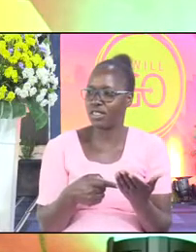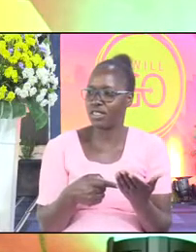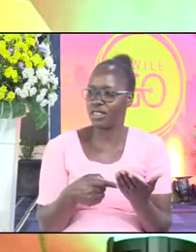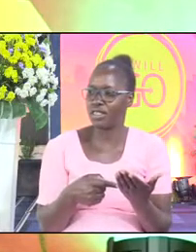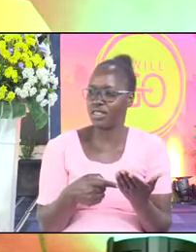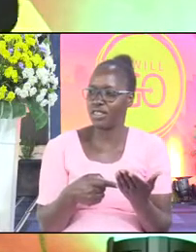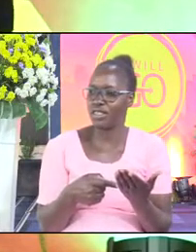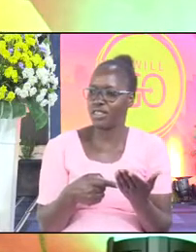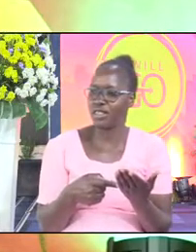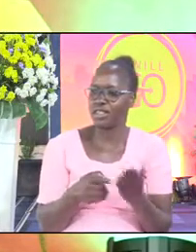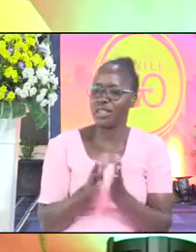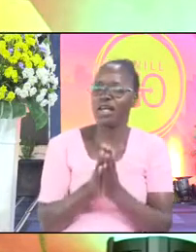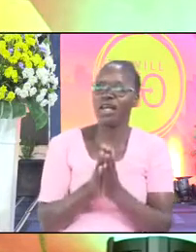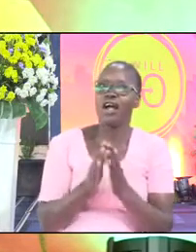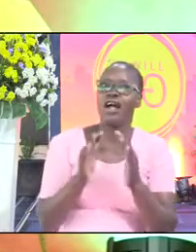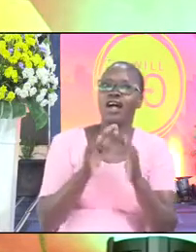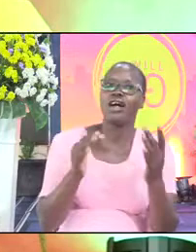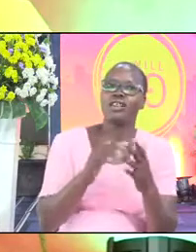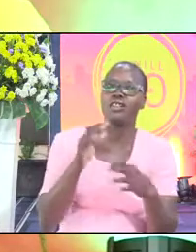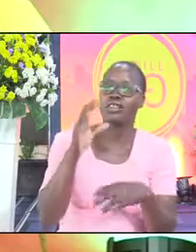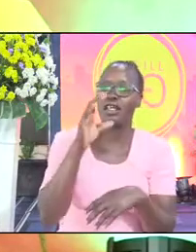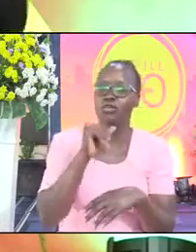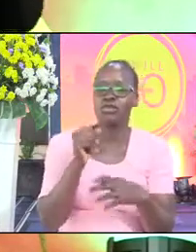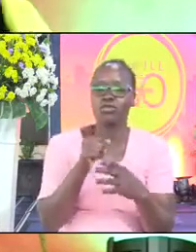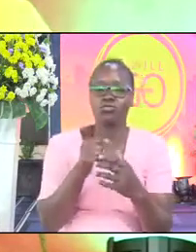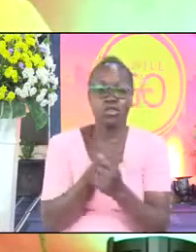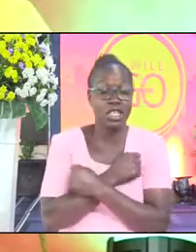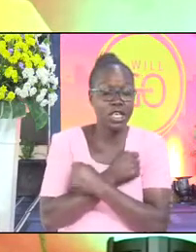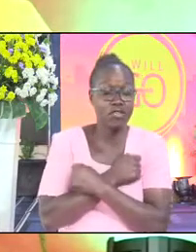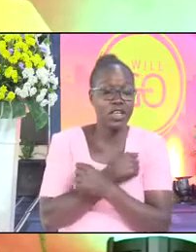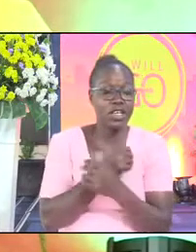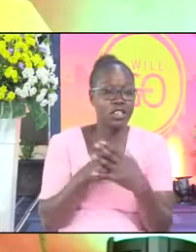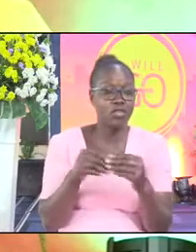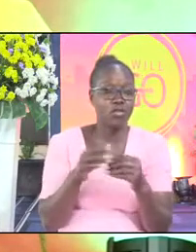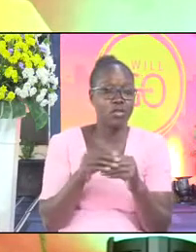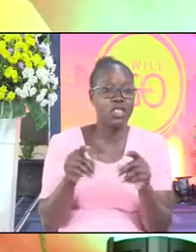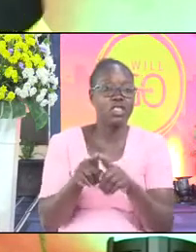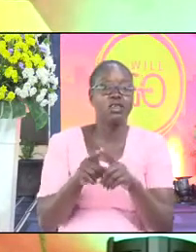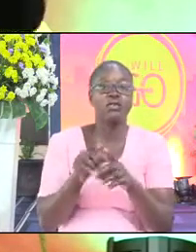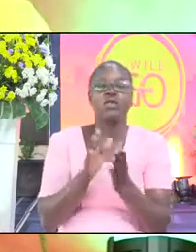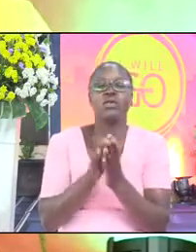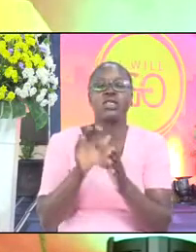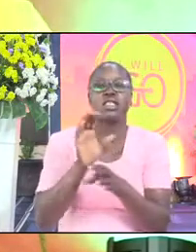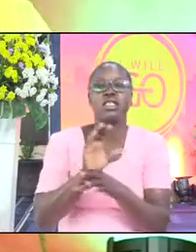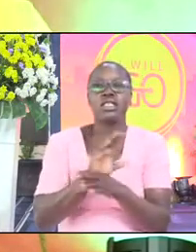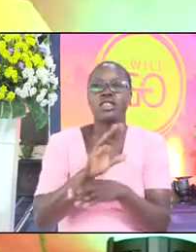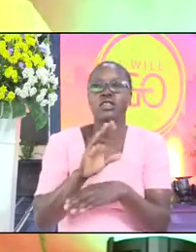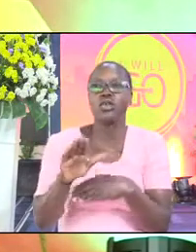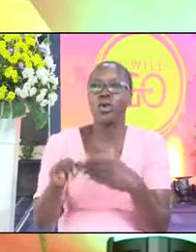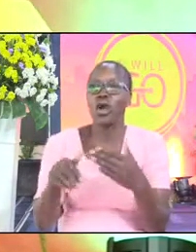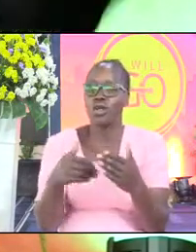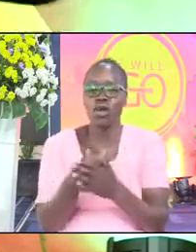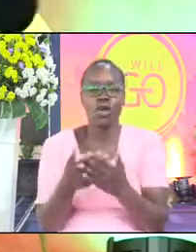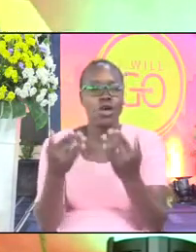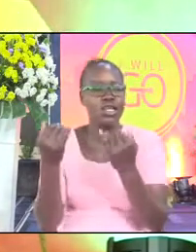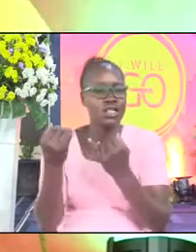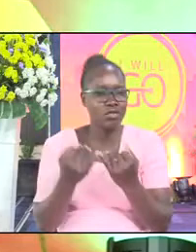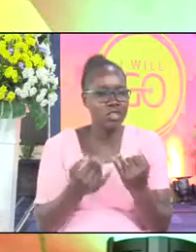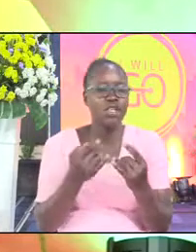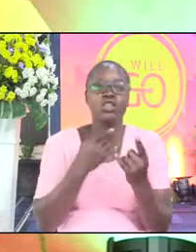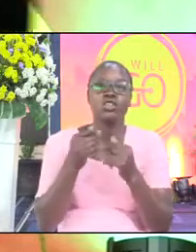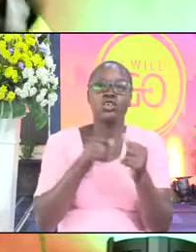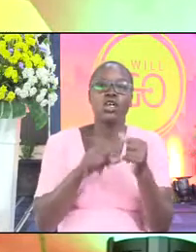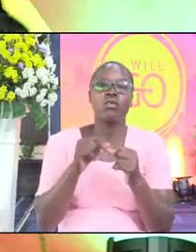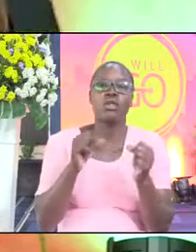Heartless and lacking in love and compassion. Even people in the church who are always ready to talk about